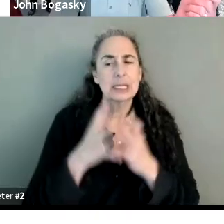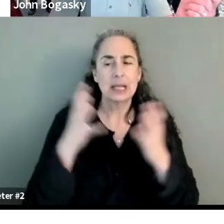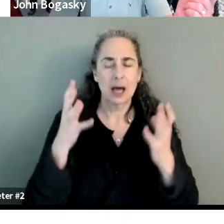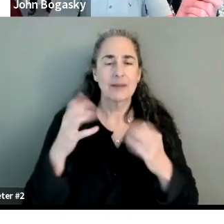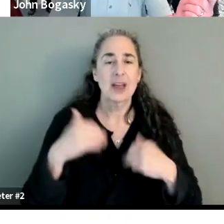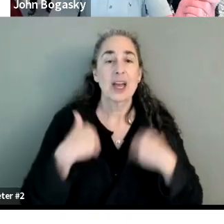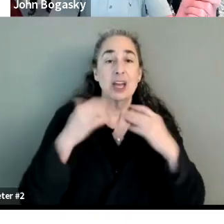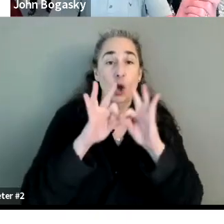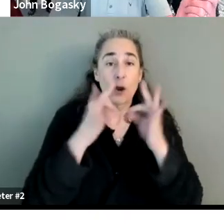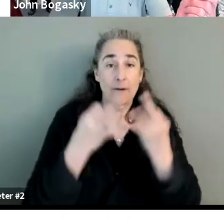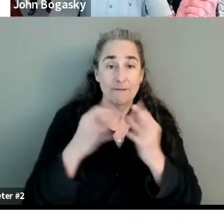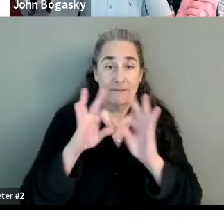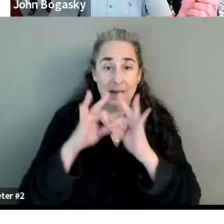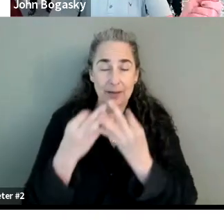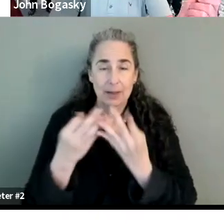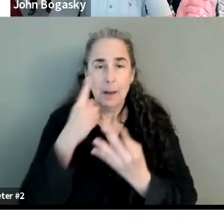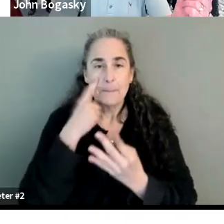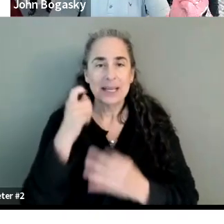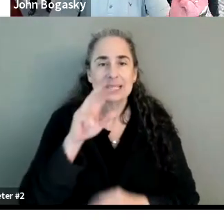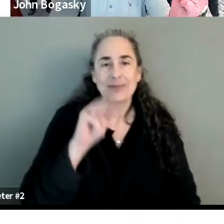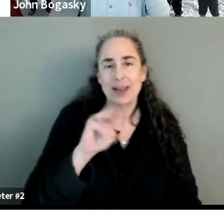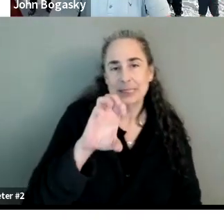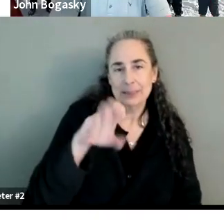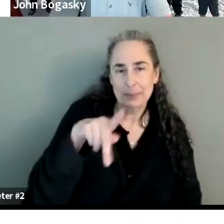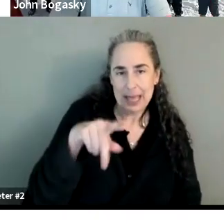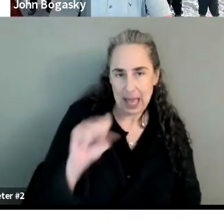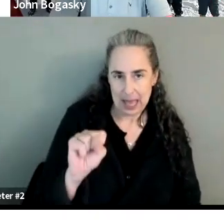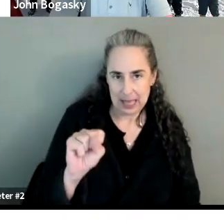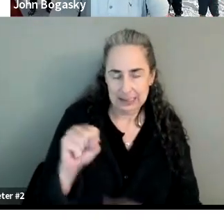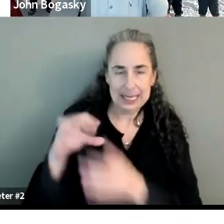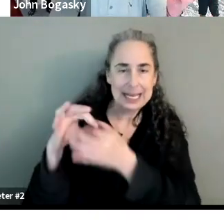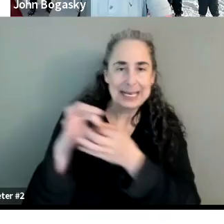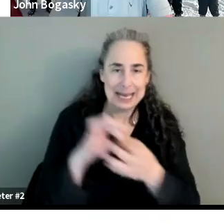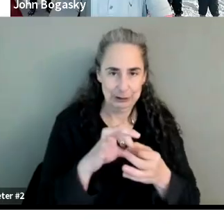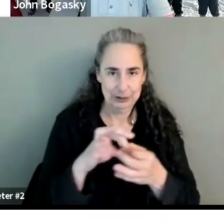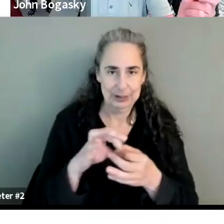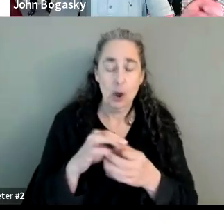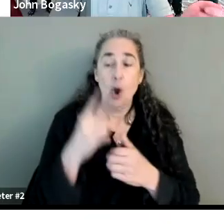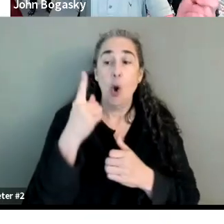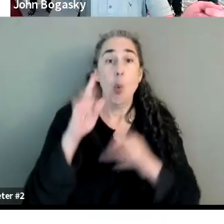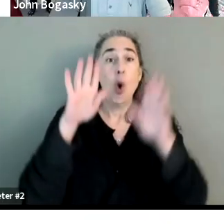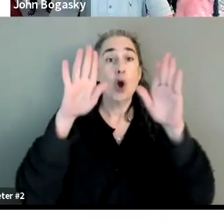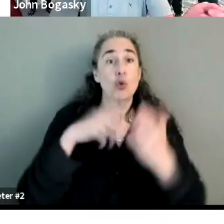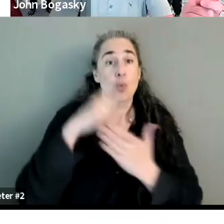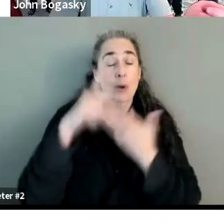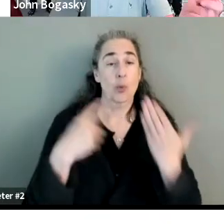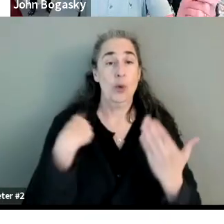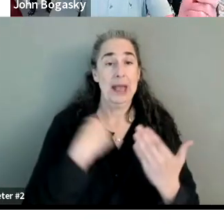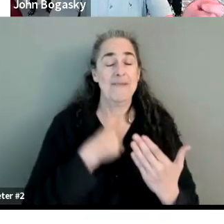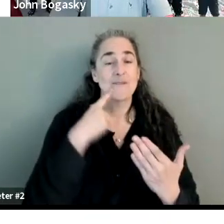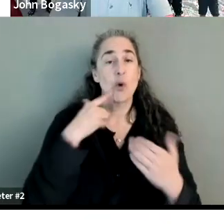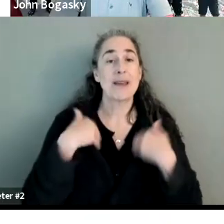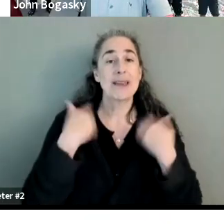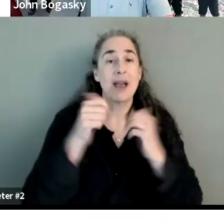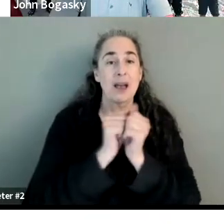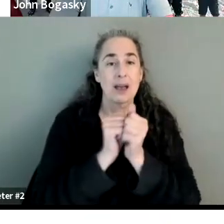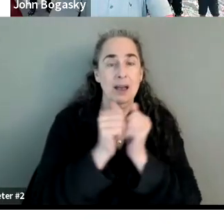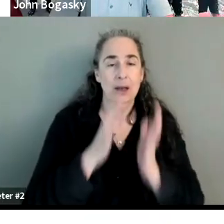younger families here because of the MCPS for connection. One of the great programs we have for young athletes is